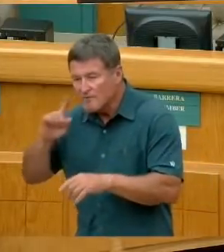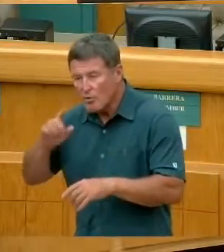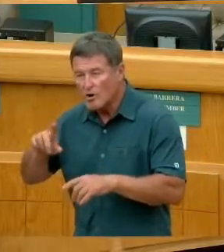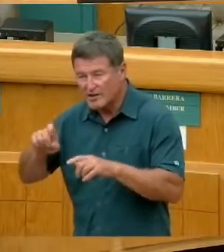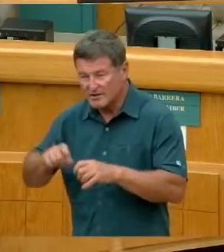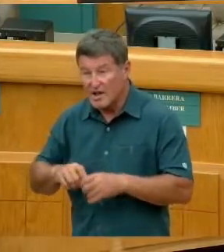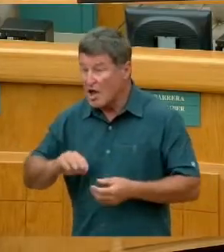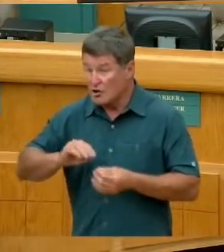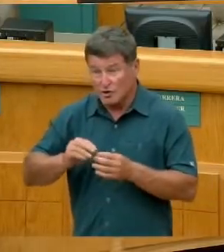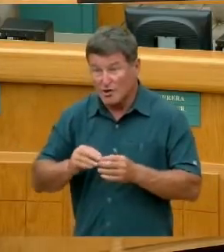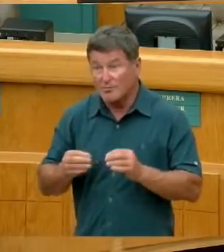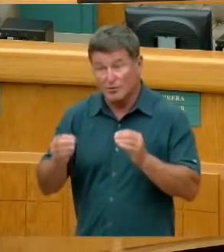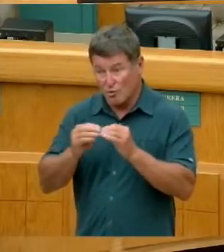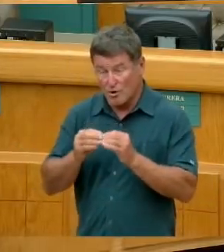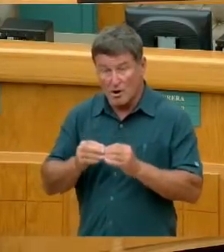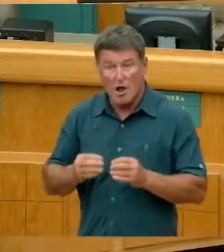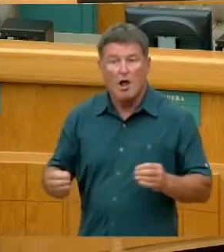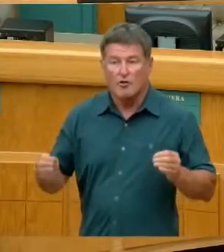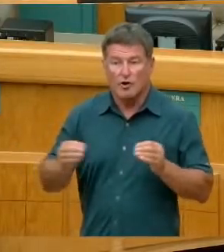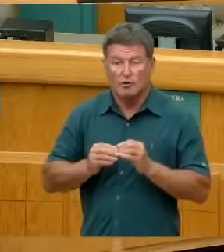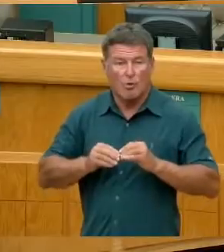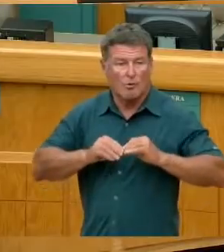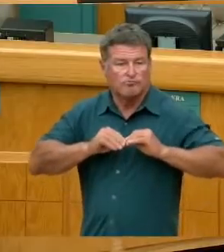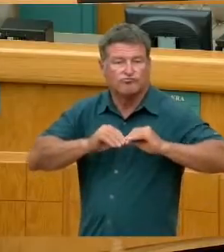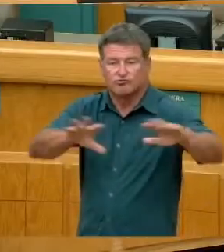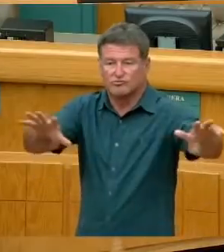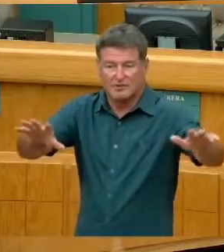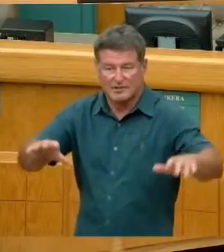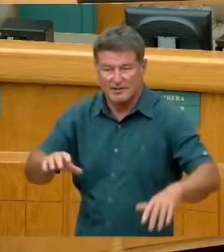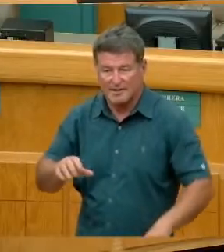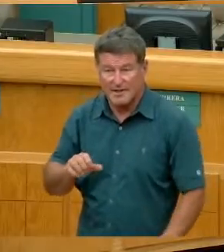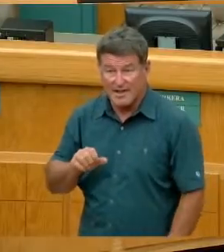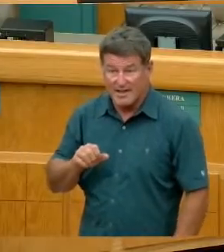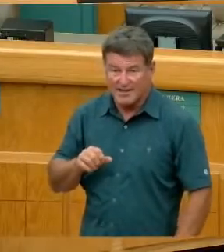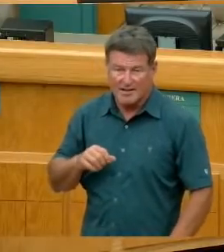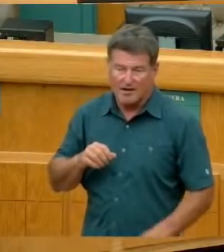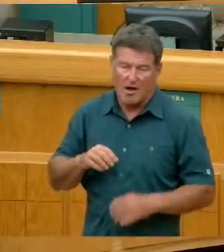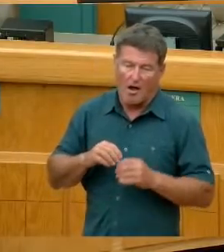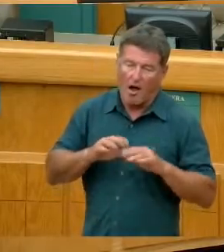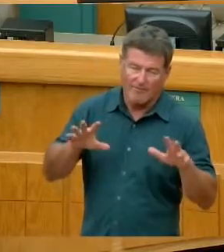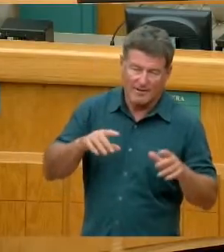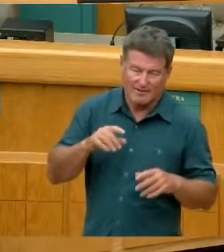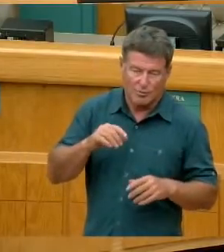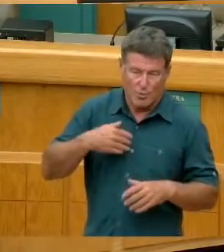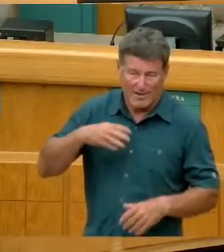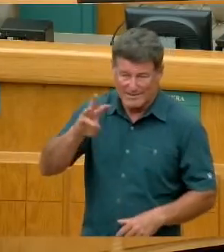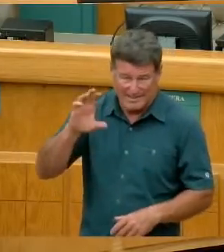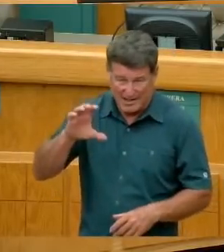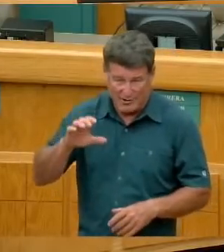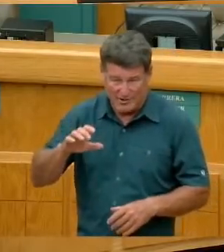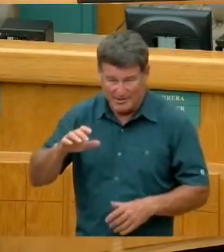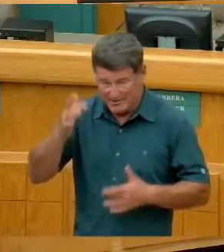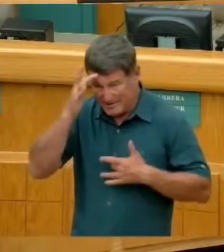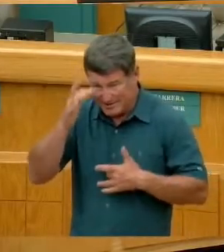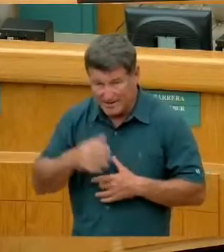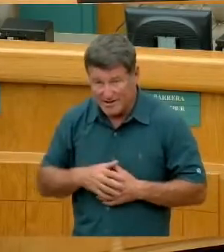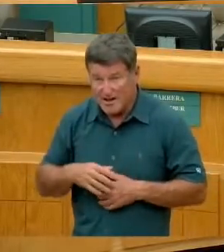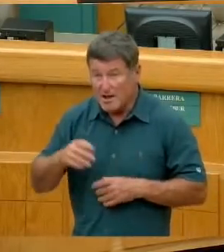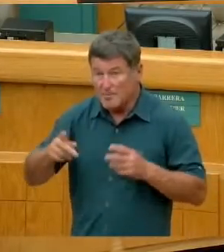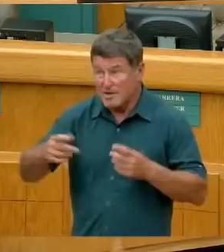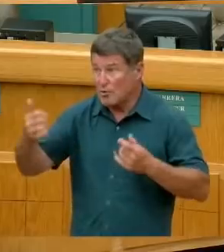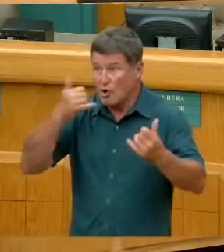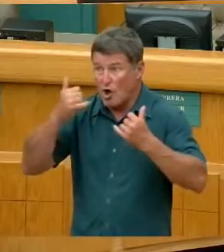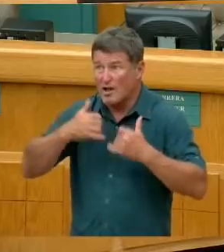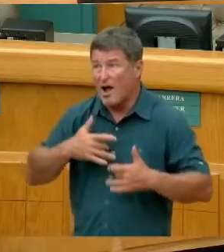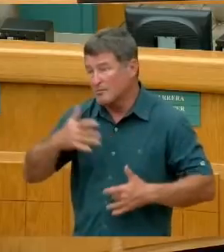so we're seeing increased numbers. So there is more transmission. We all know that. Otherwise, we wouldn't have 600 cases. We talked about our phone